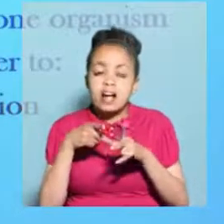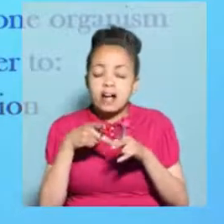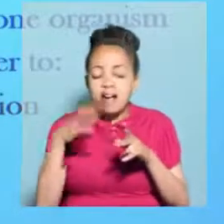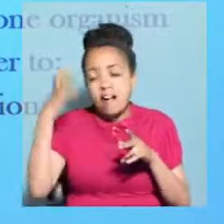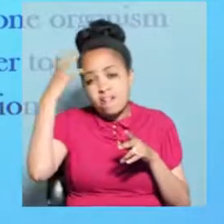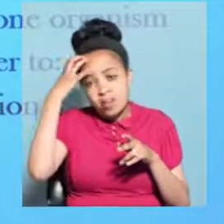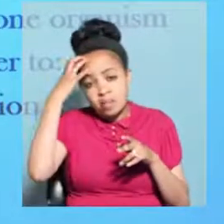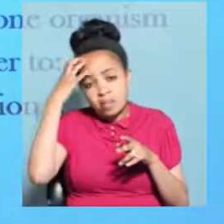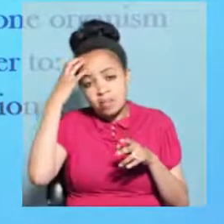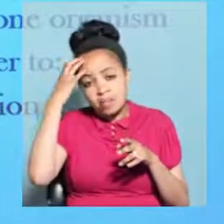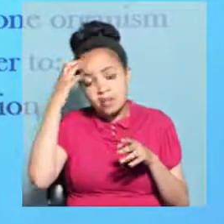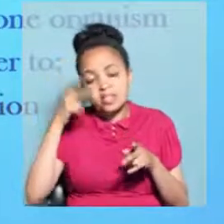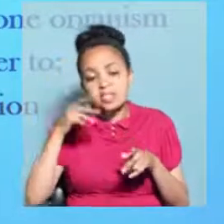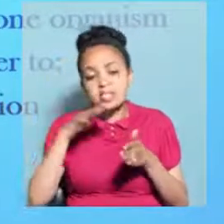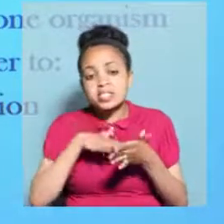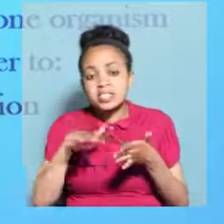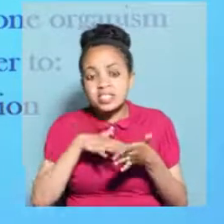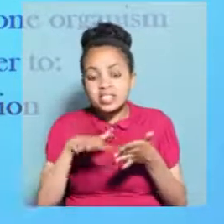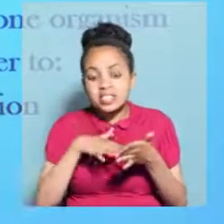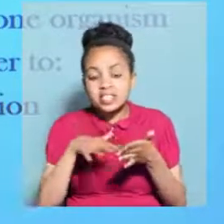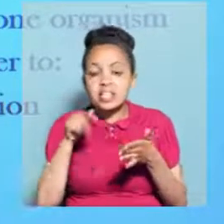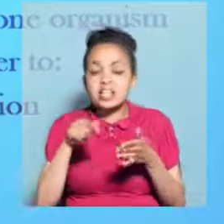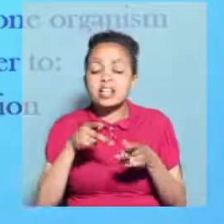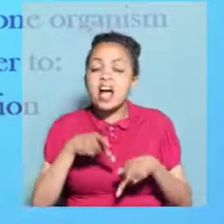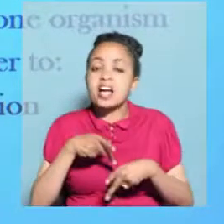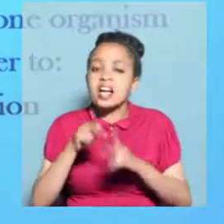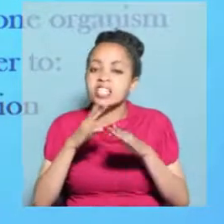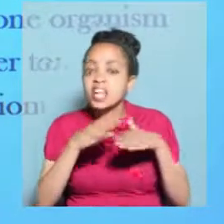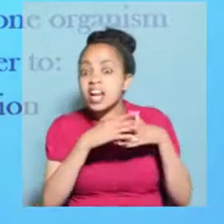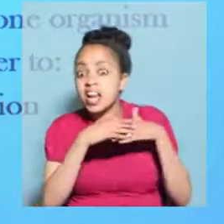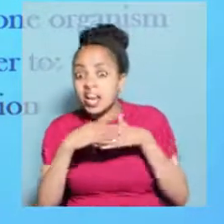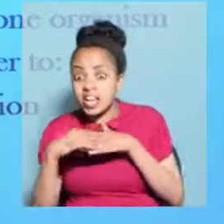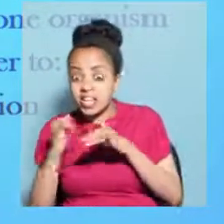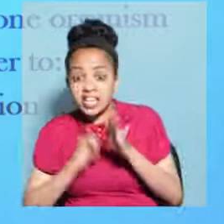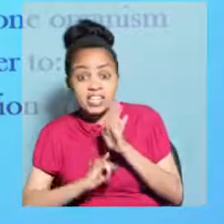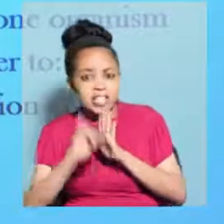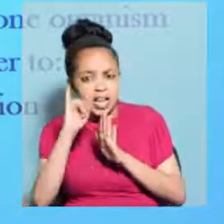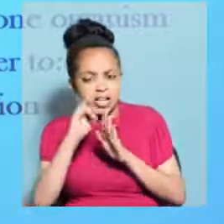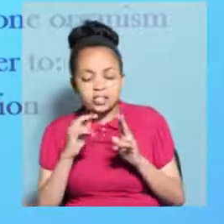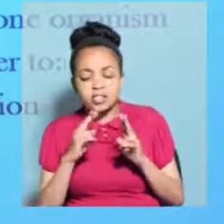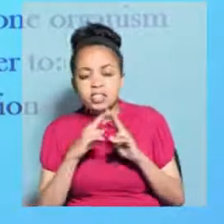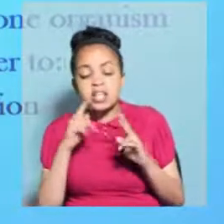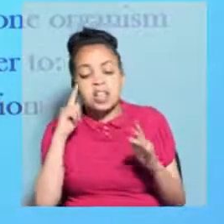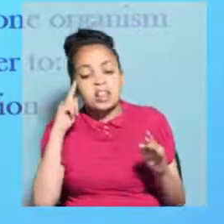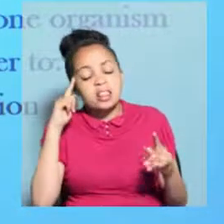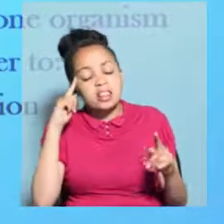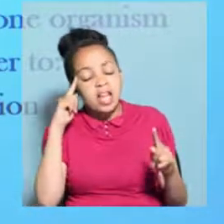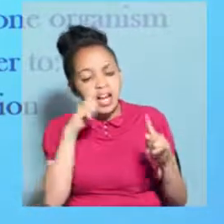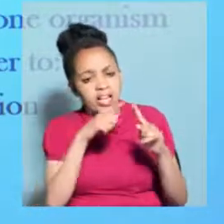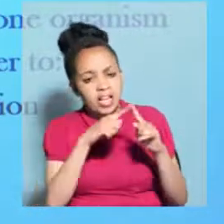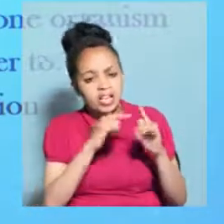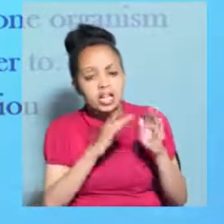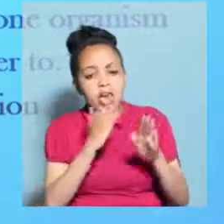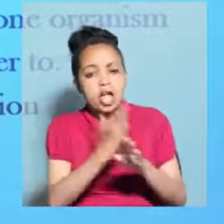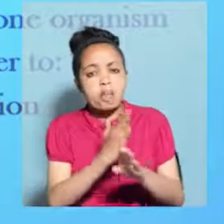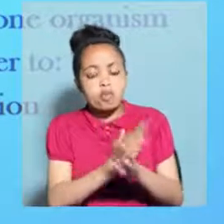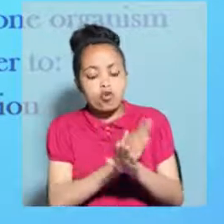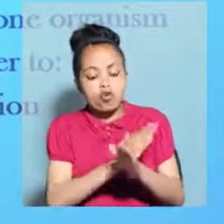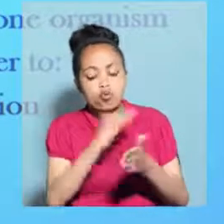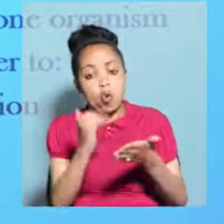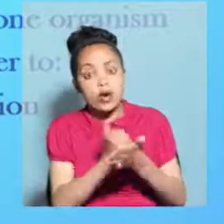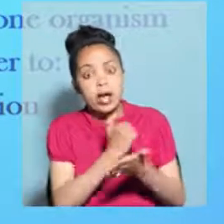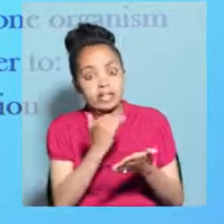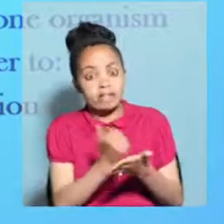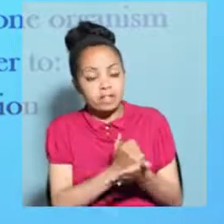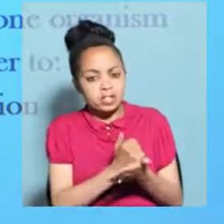becomes steady over agricultural led industrialization. So, it is targeted to be improve